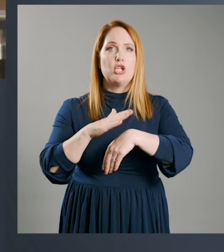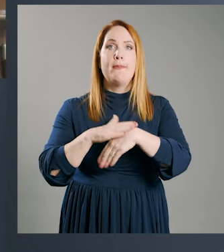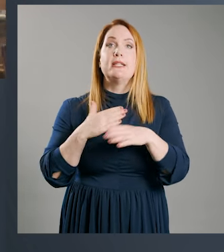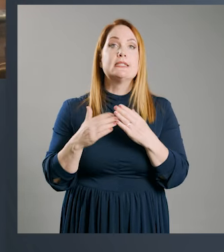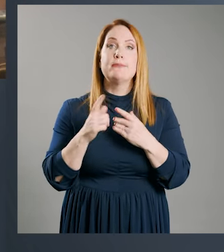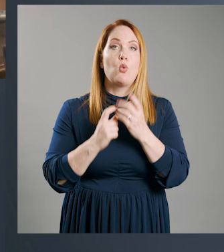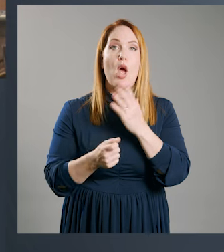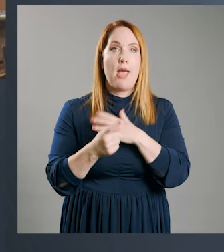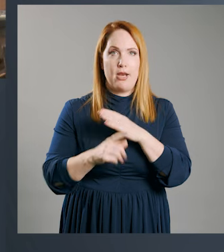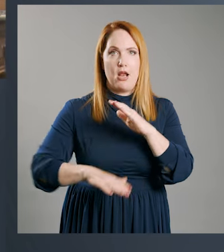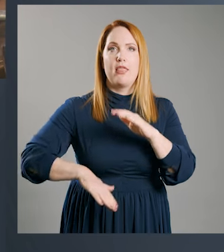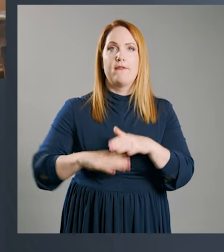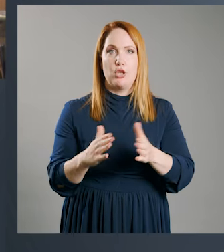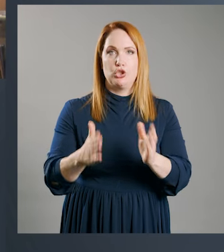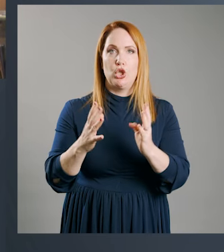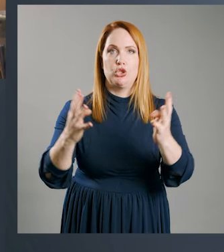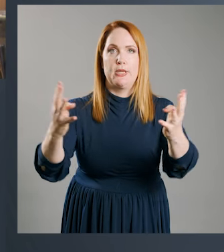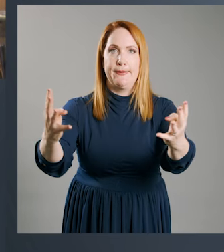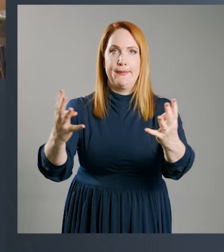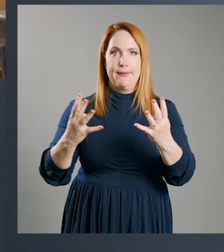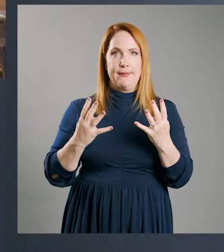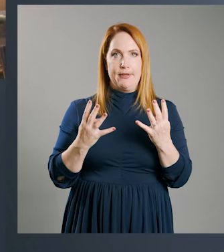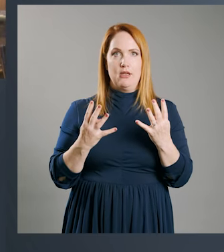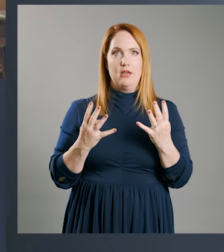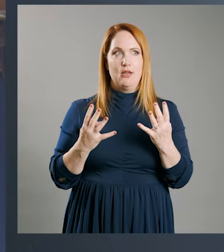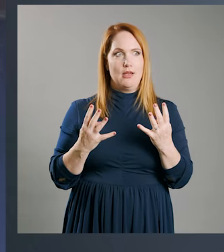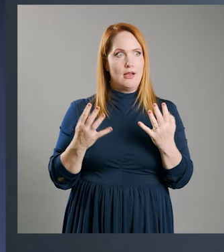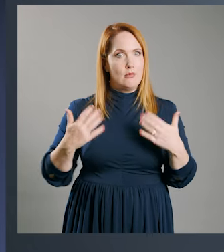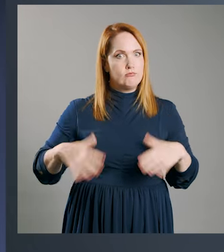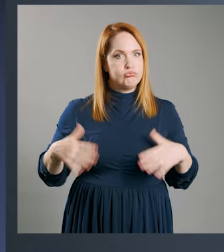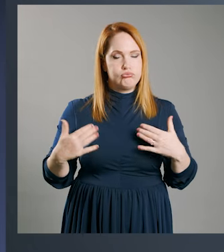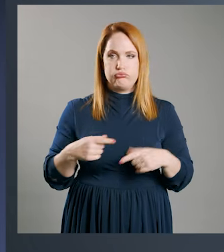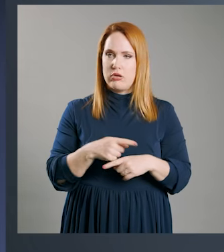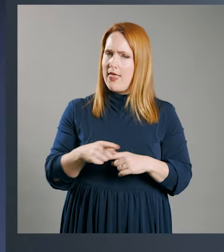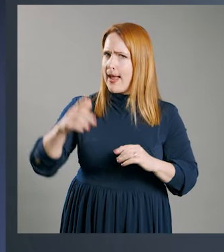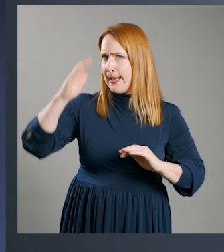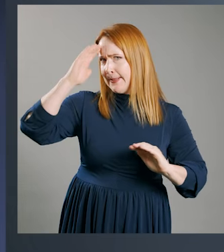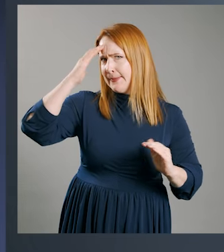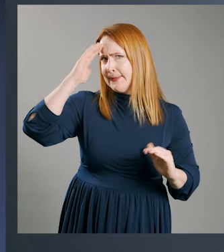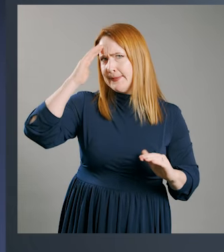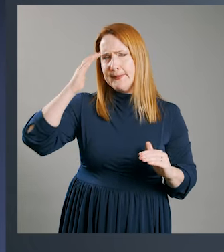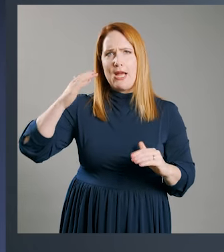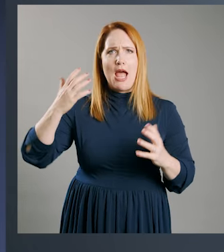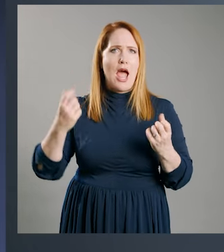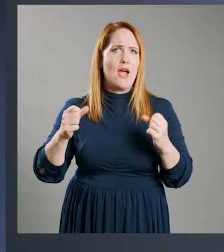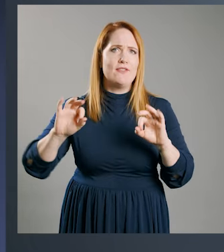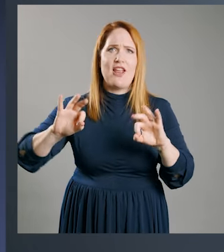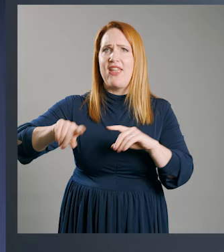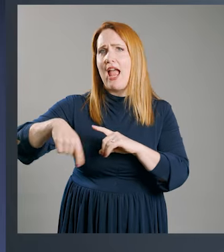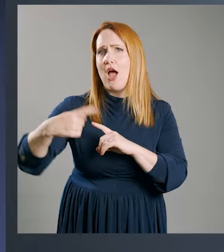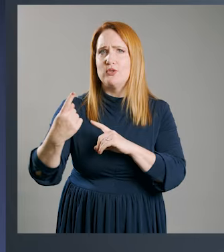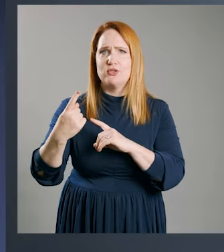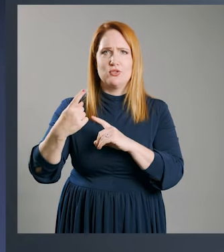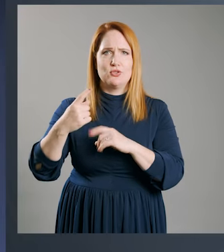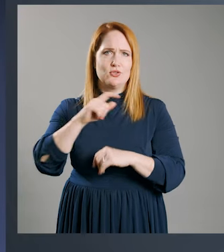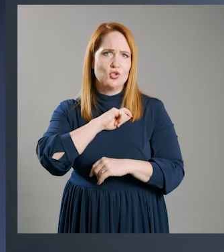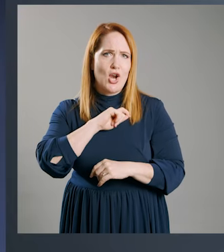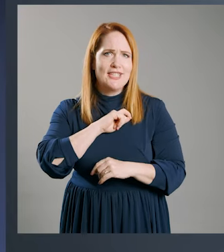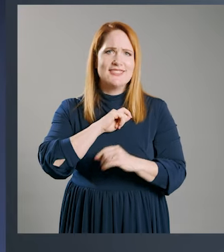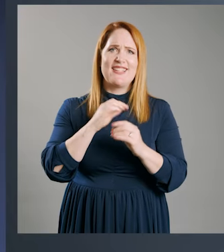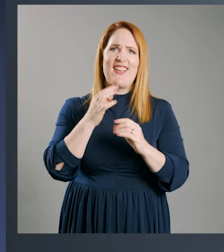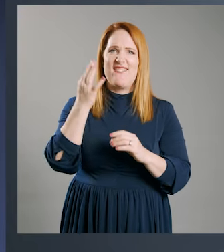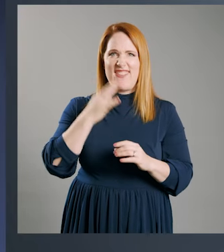matter what the word was, the entire church came forward. And that is the hunger of people. They have nothing else to